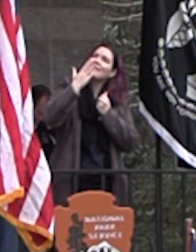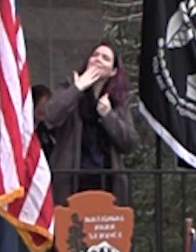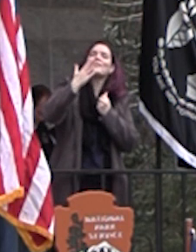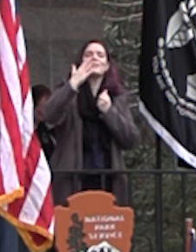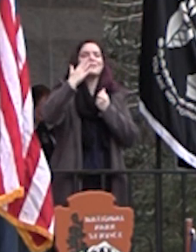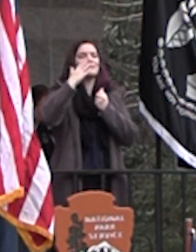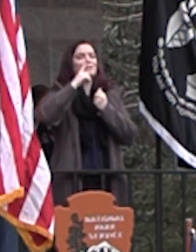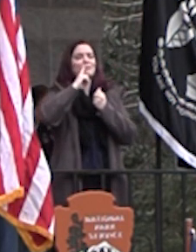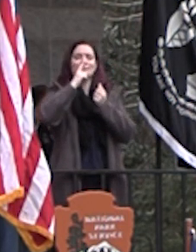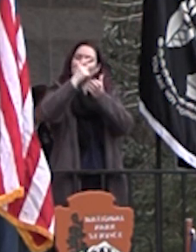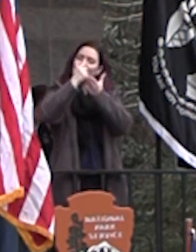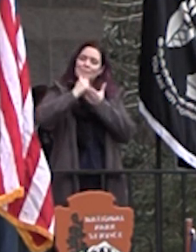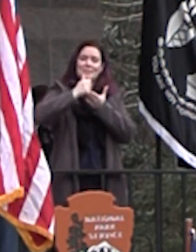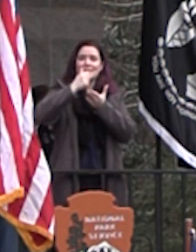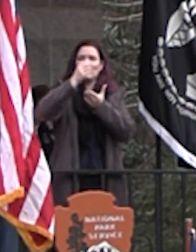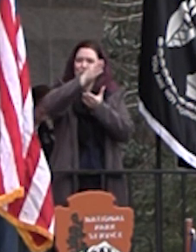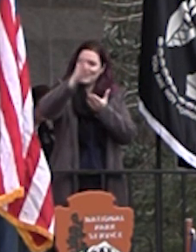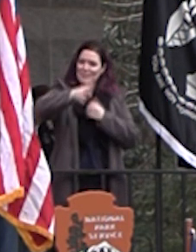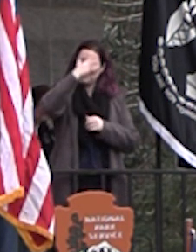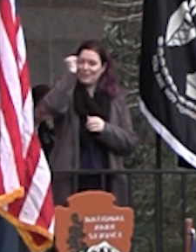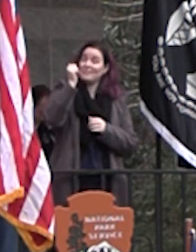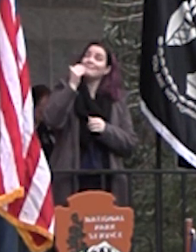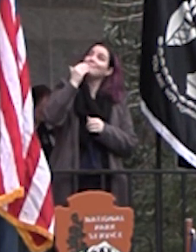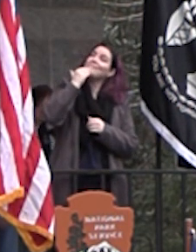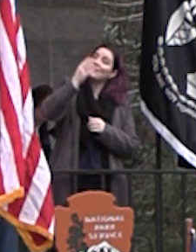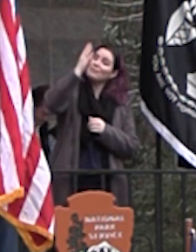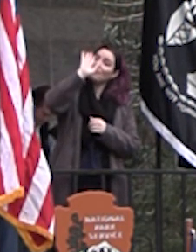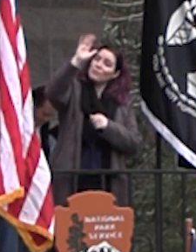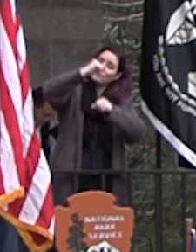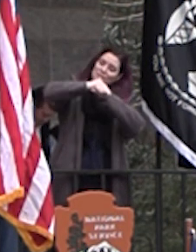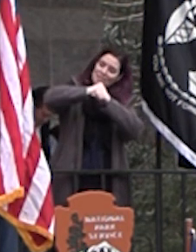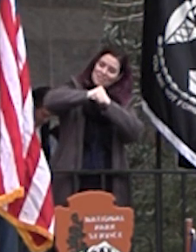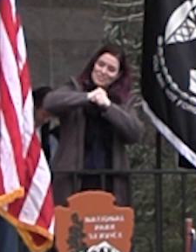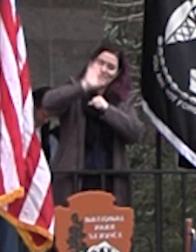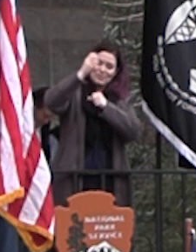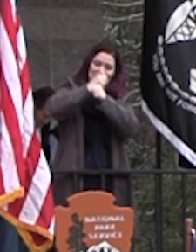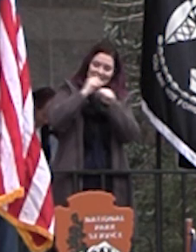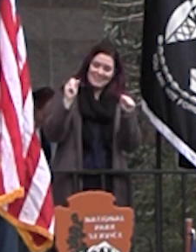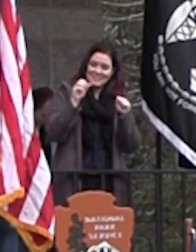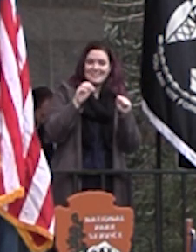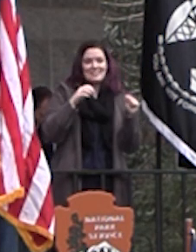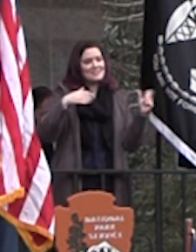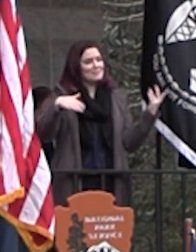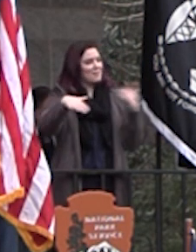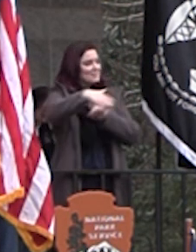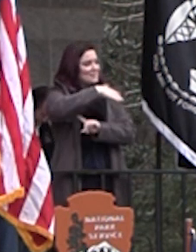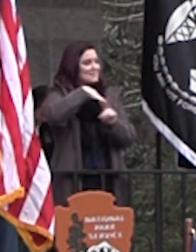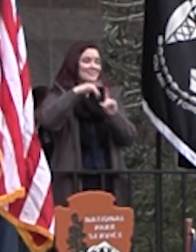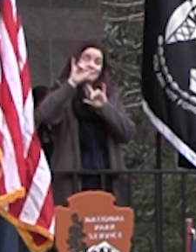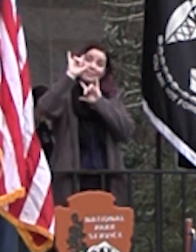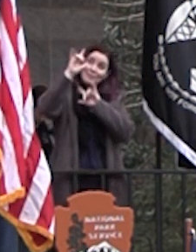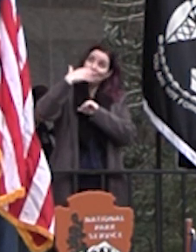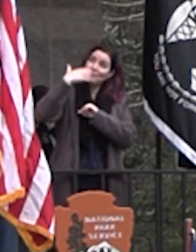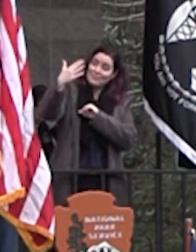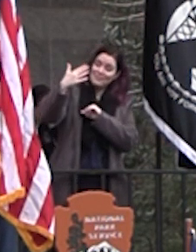never, never forget. We thank you, dear Lord, for your protection and your safety amongst us. We love you and